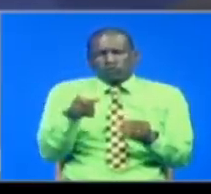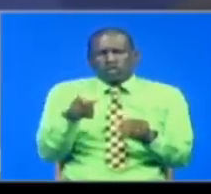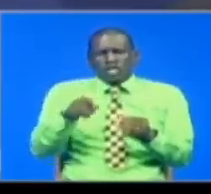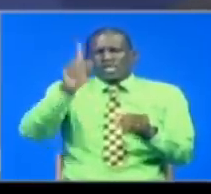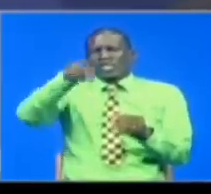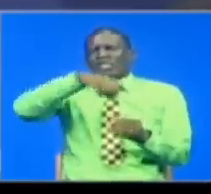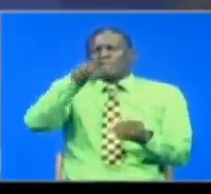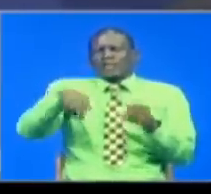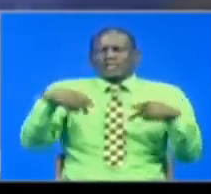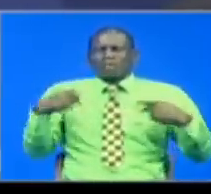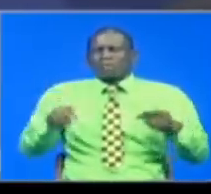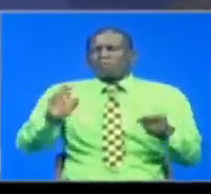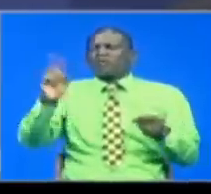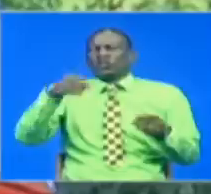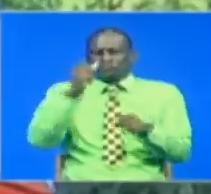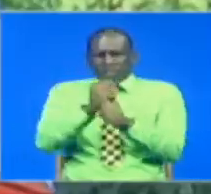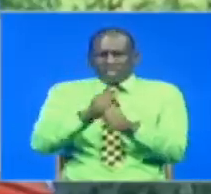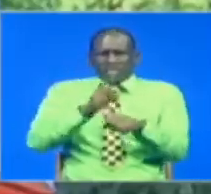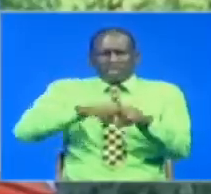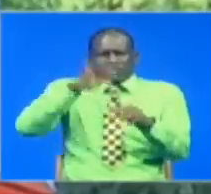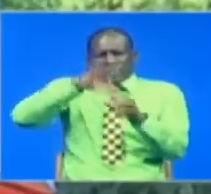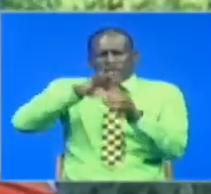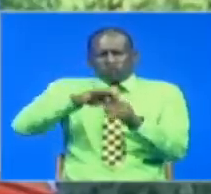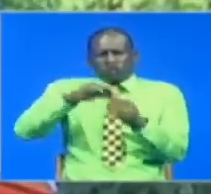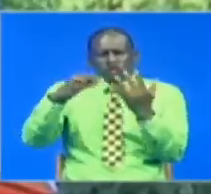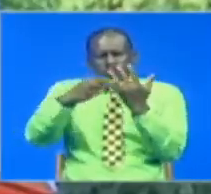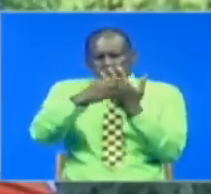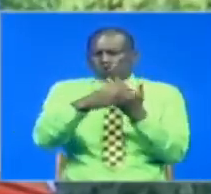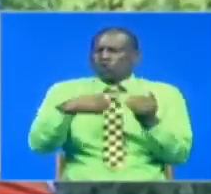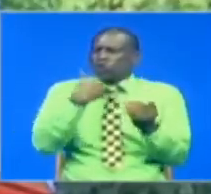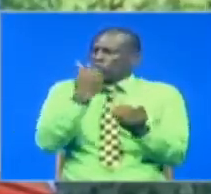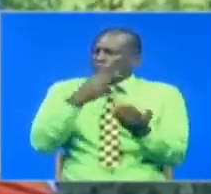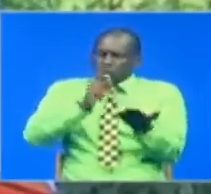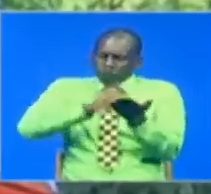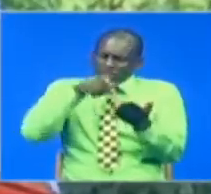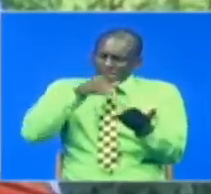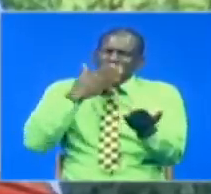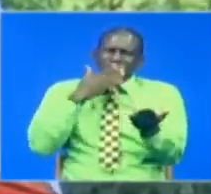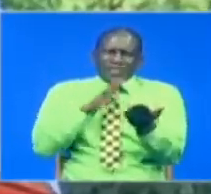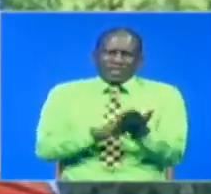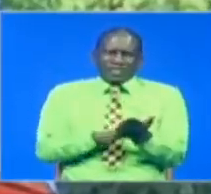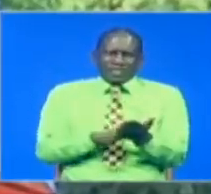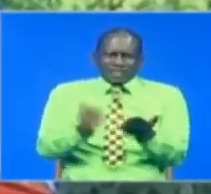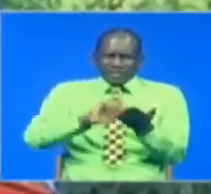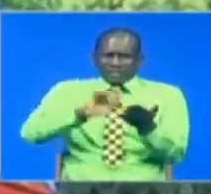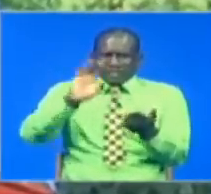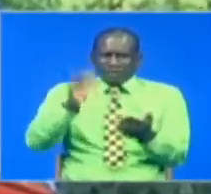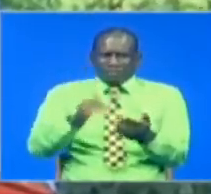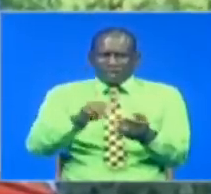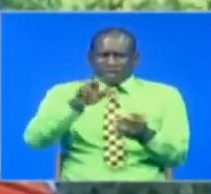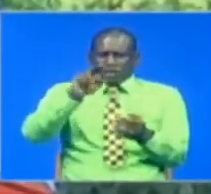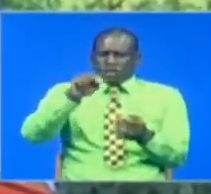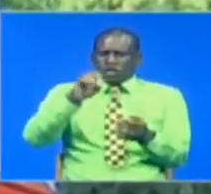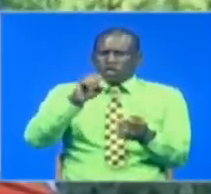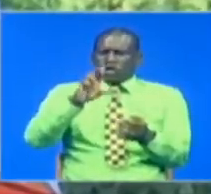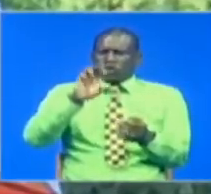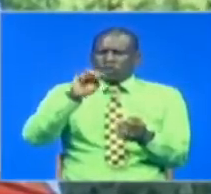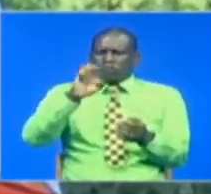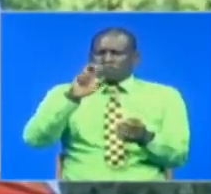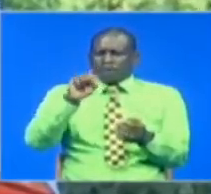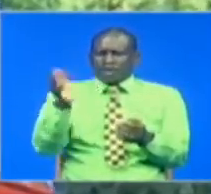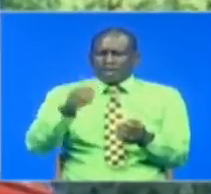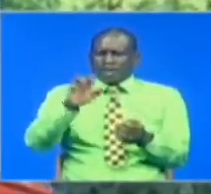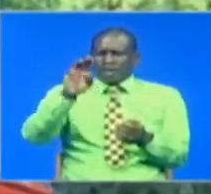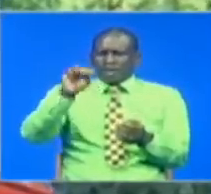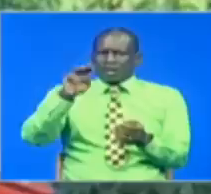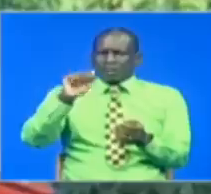makosa mlifanya wakati ya kuchagua Sonko. But who signed that letter, Sonko? Signed by Norman Magaya,